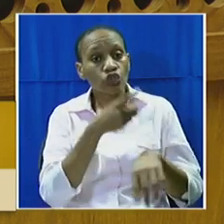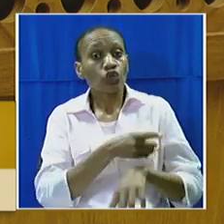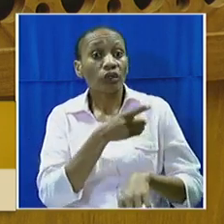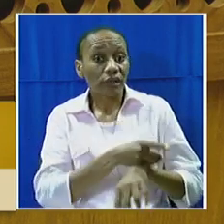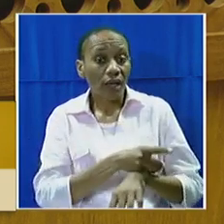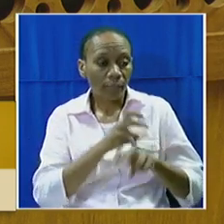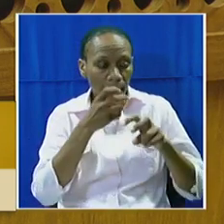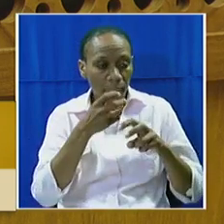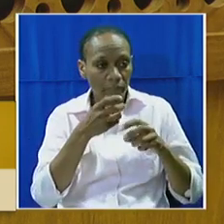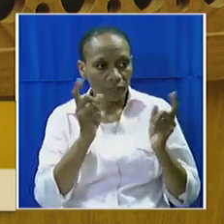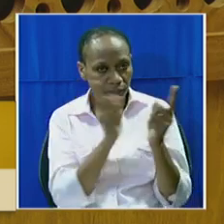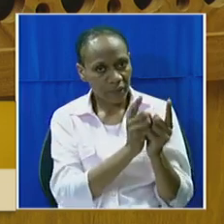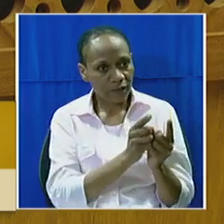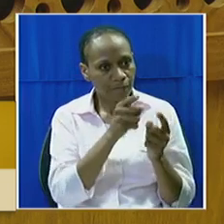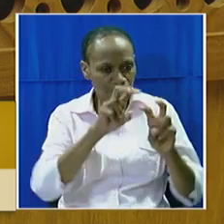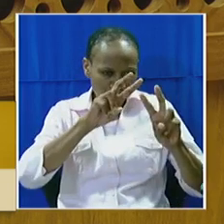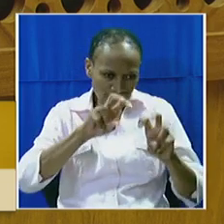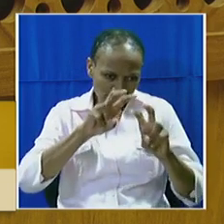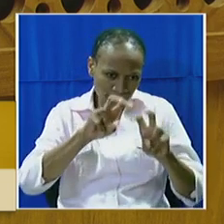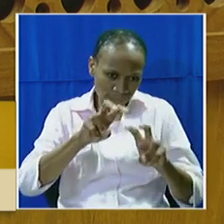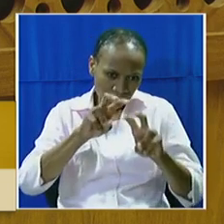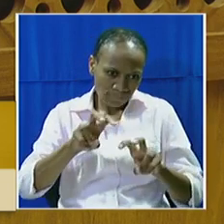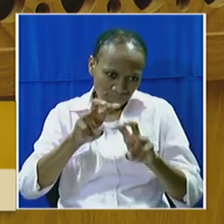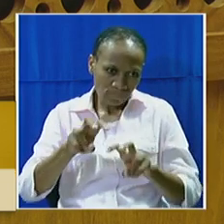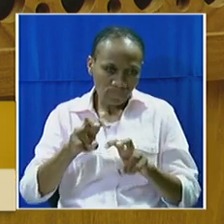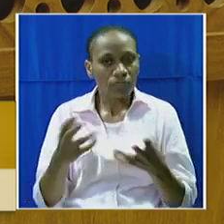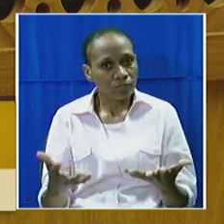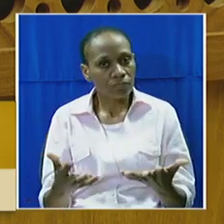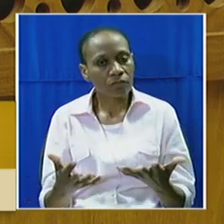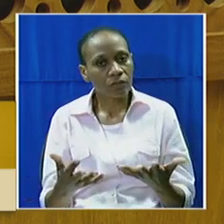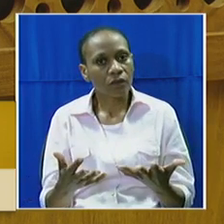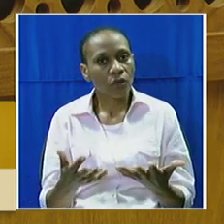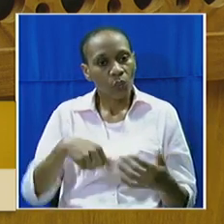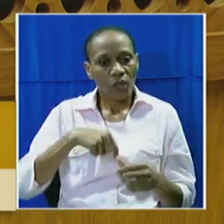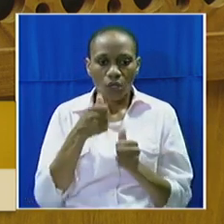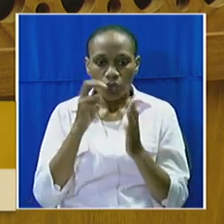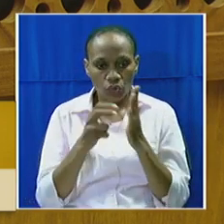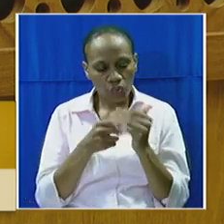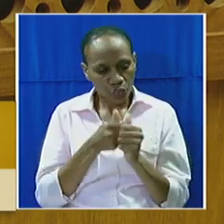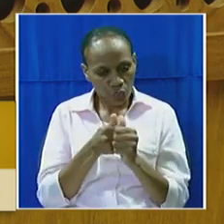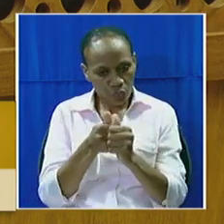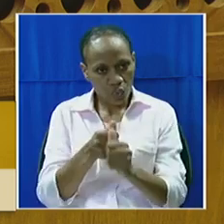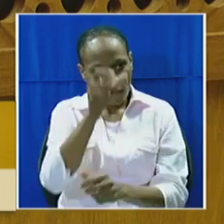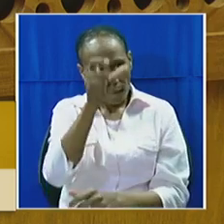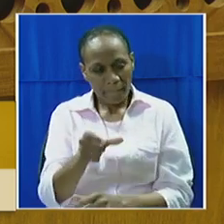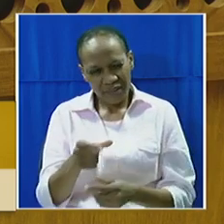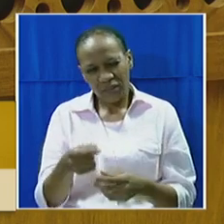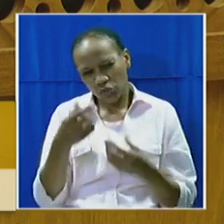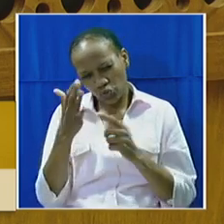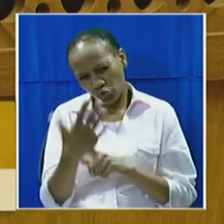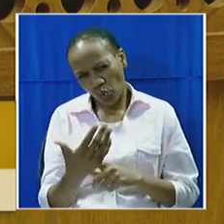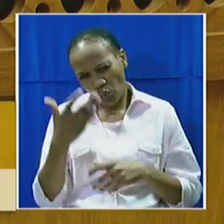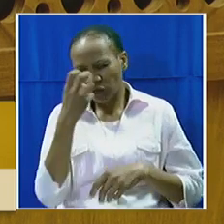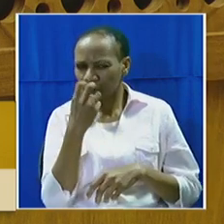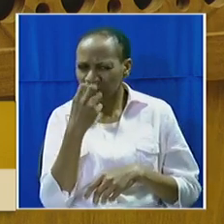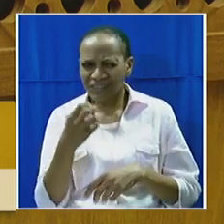was, because of the level of collaboration, was aware of the protocol that we have to take. Patient had presented with fever, headaches, malaise, and